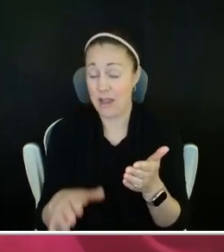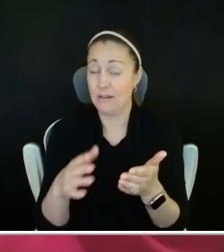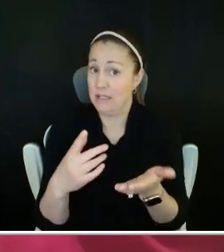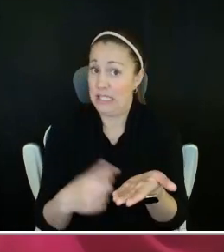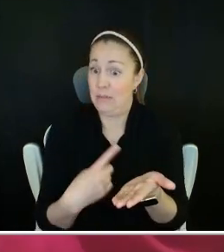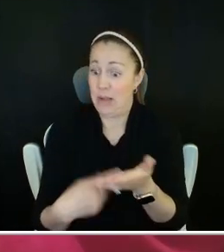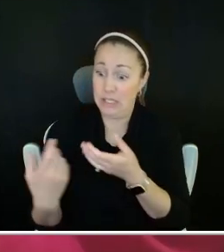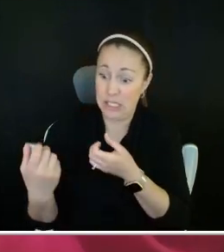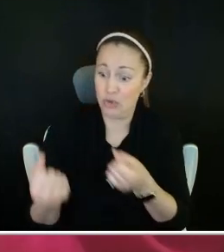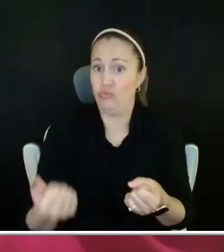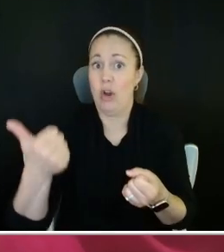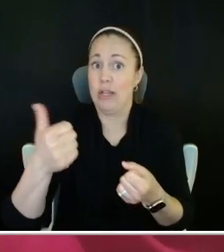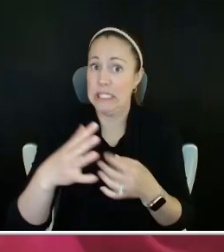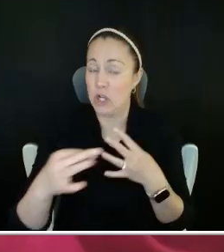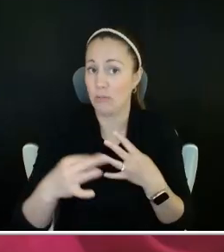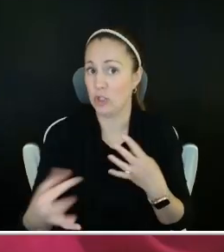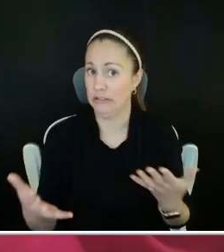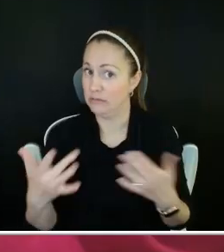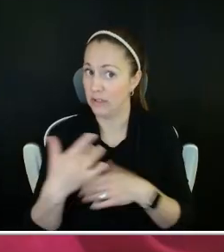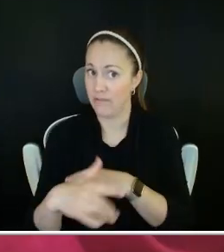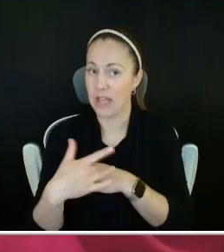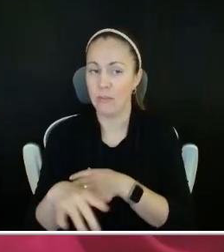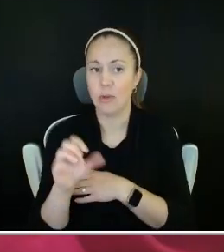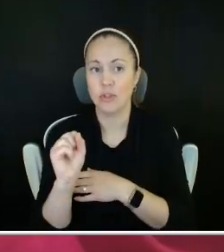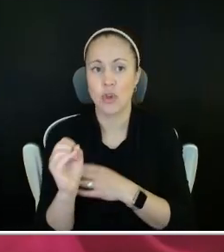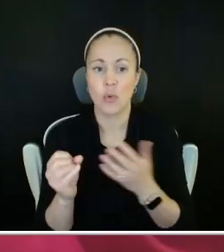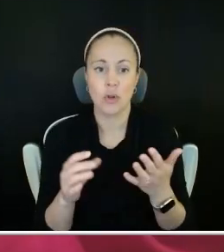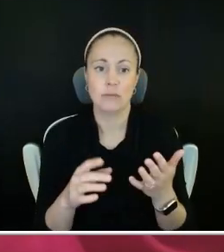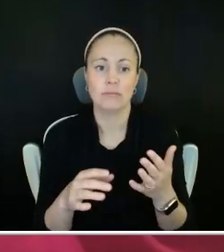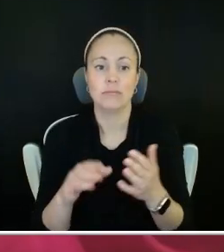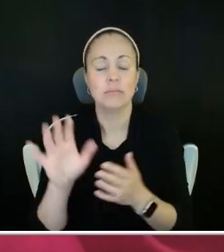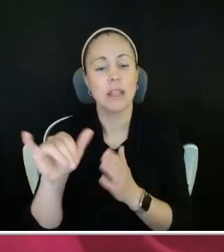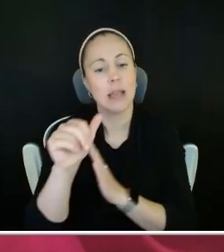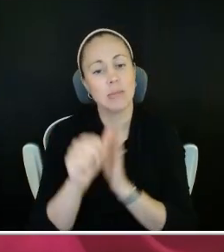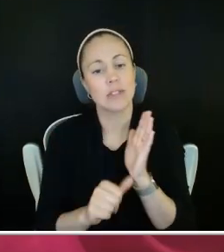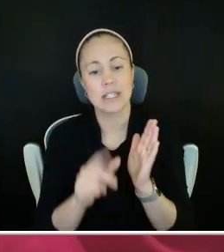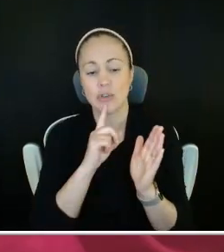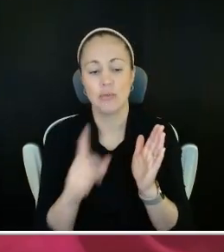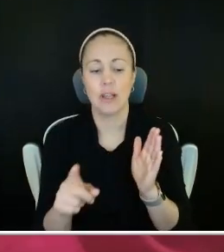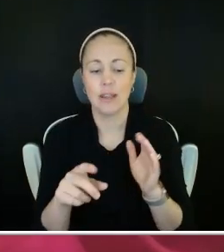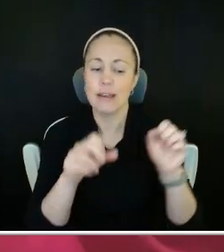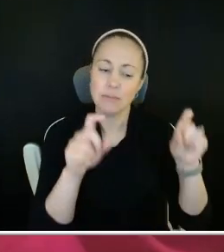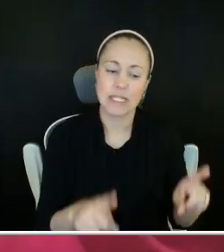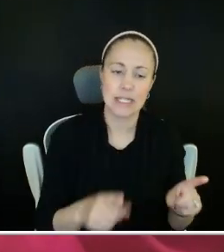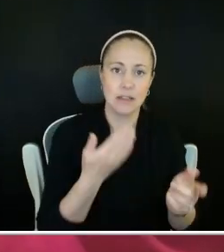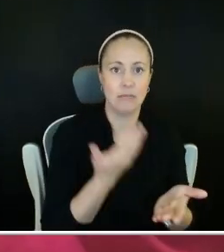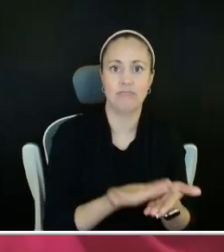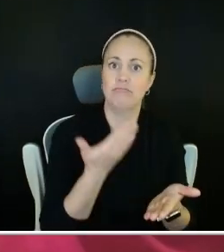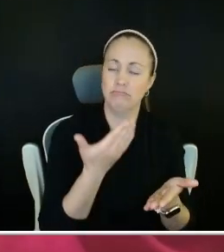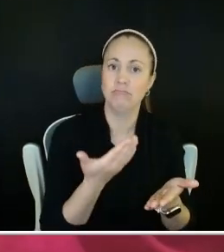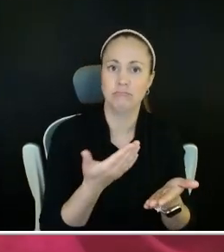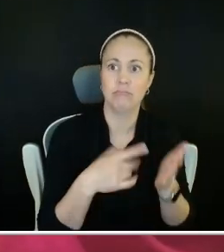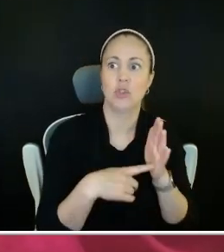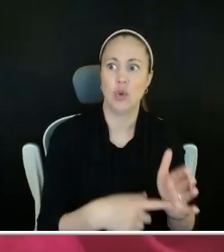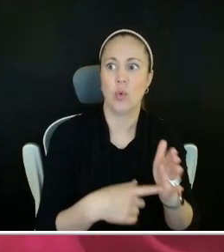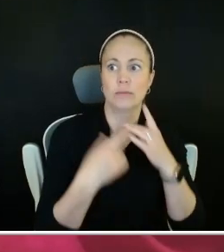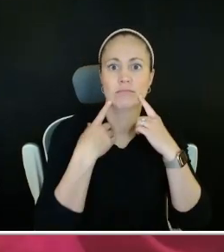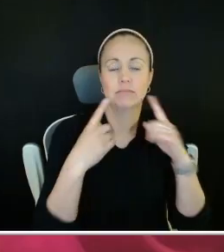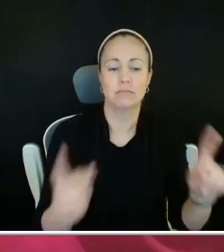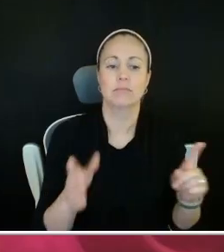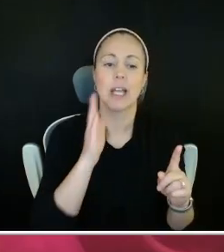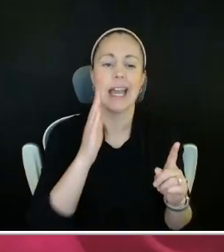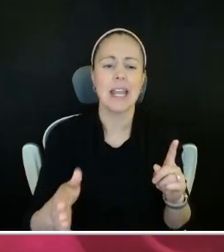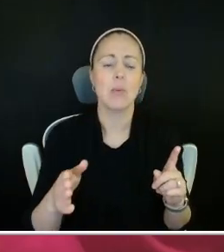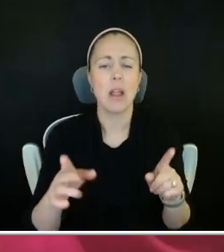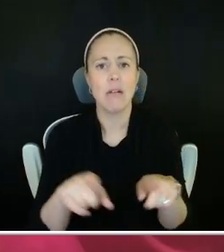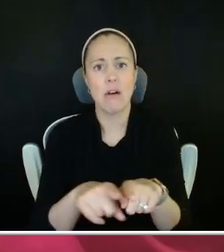So it's a procedure that's tried, true, tested, and it'll give them the longevity that